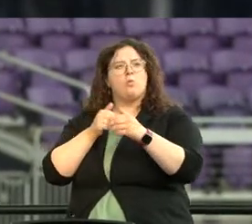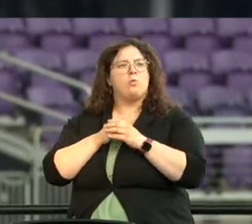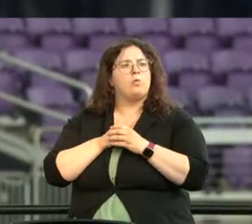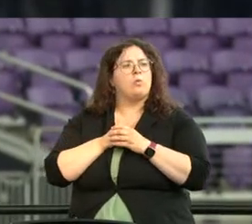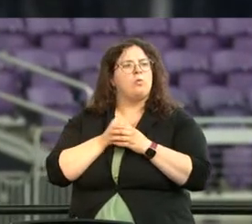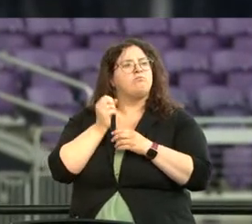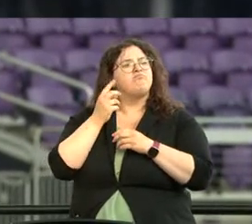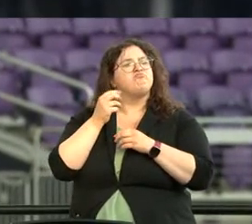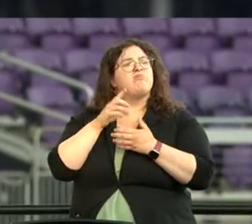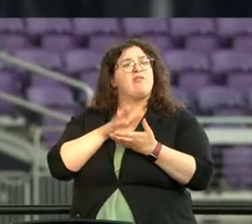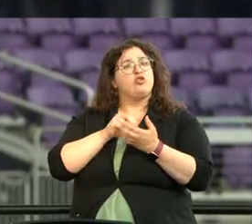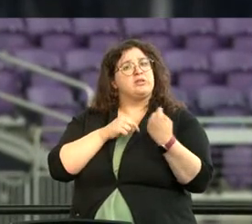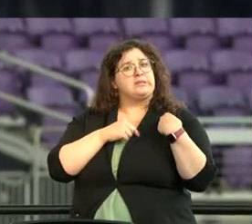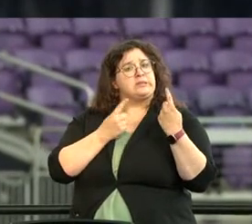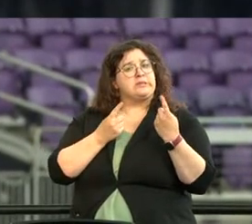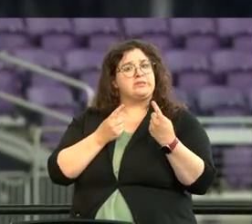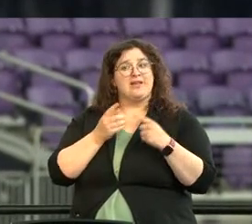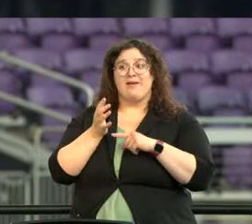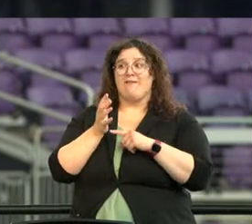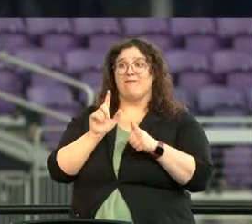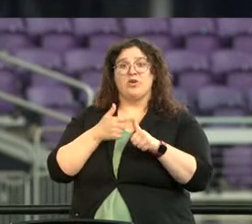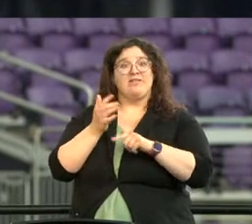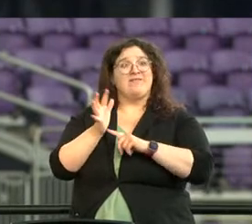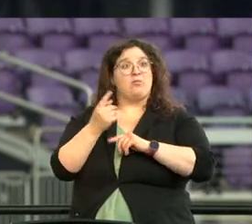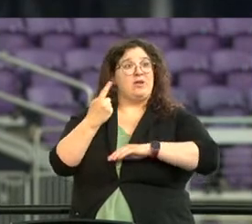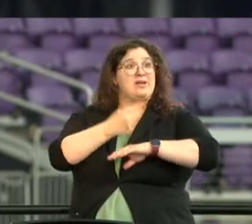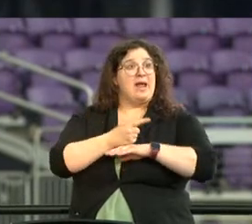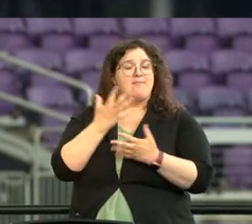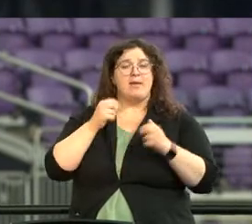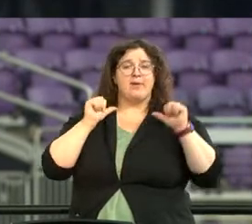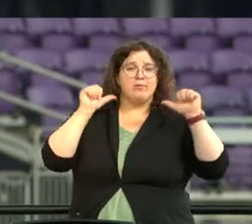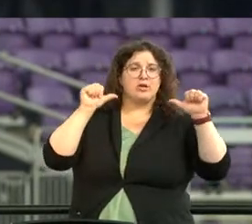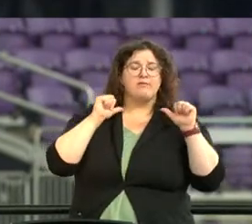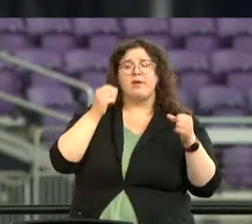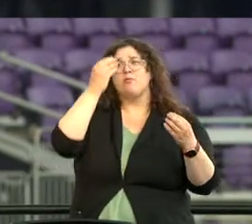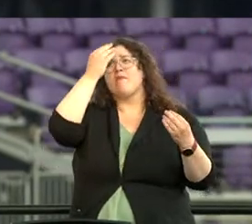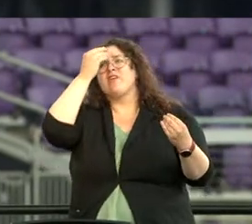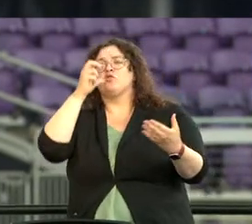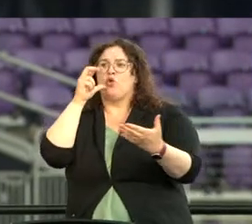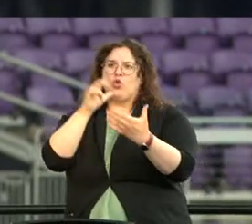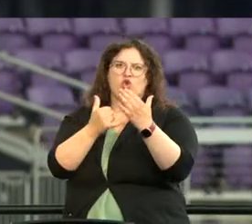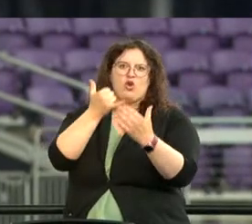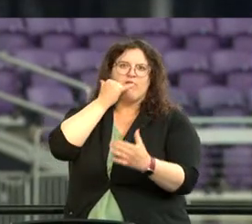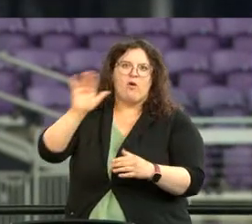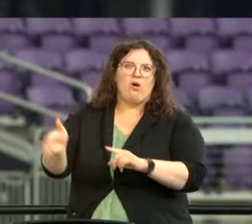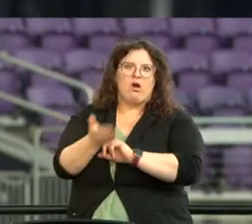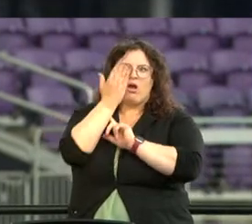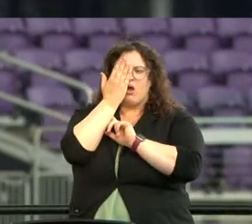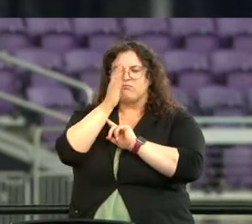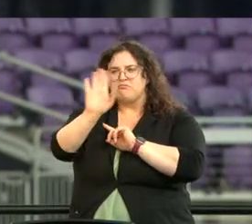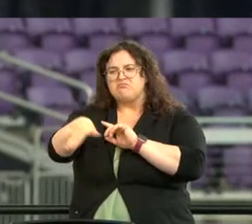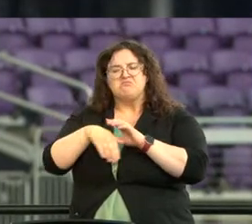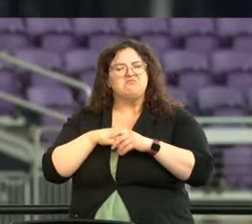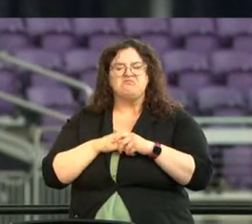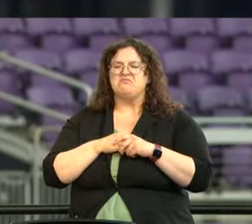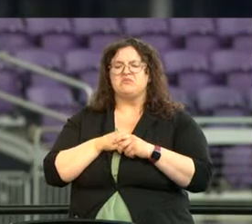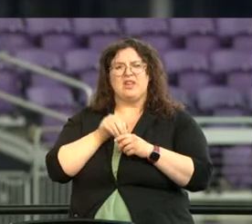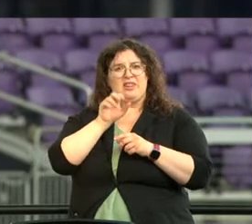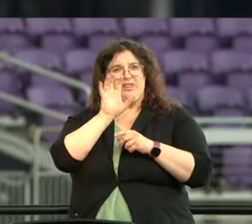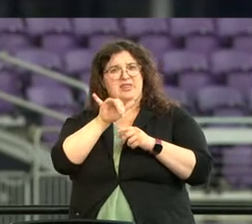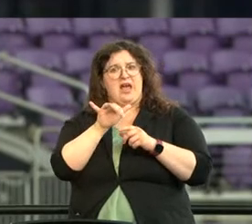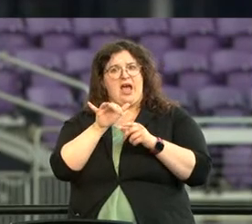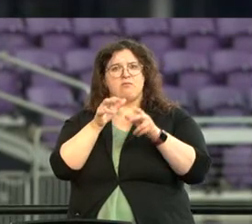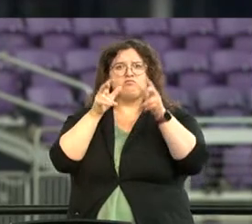start those first 5 minutes of your day, whether it be exercising, reflecting, not looking at your phone right away, will shape and transform how